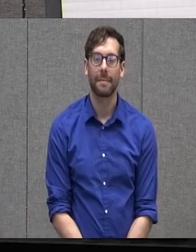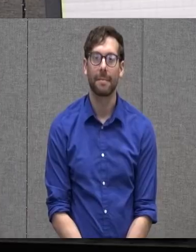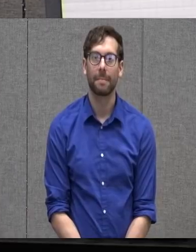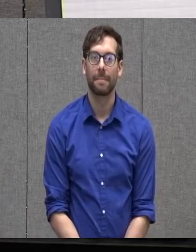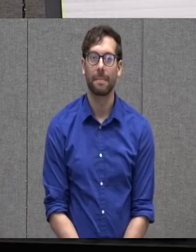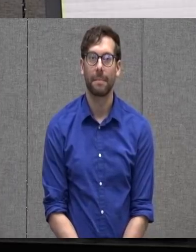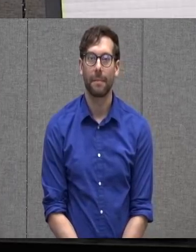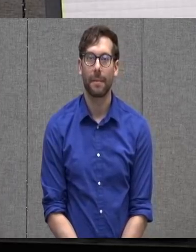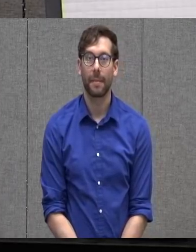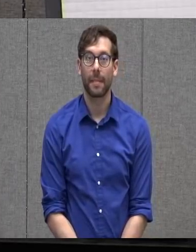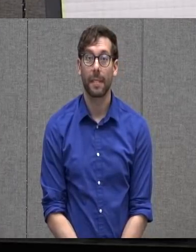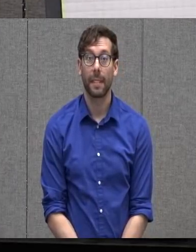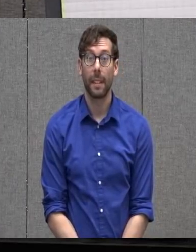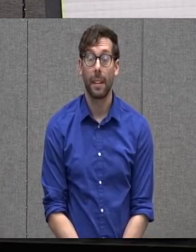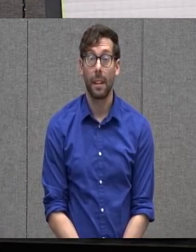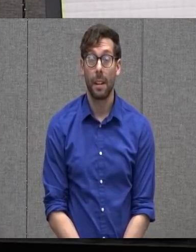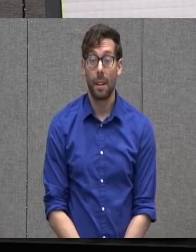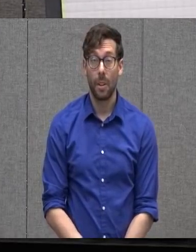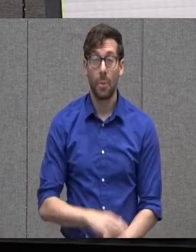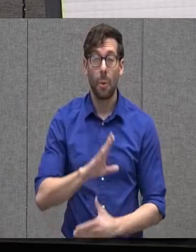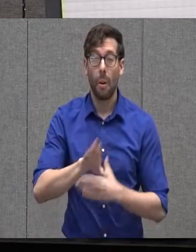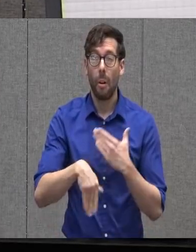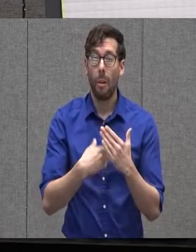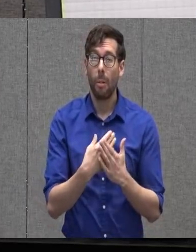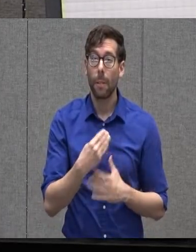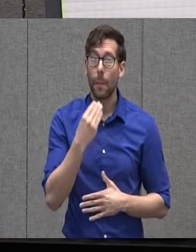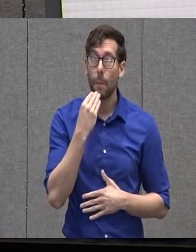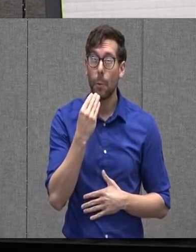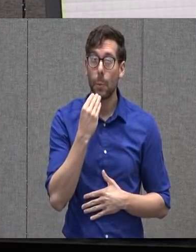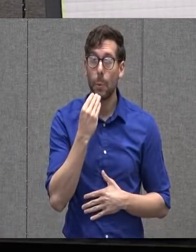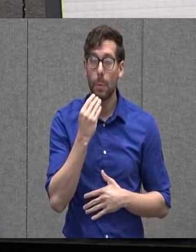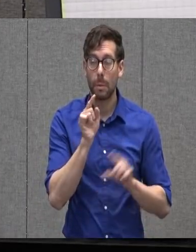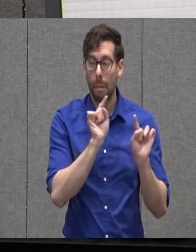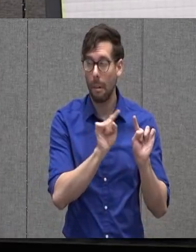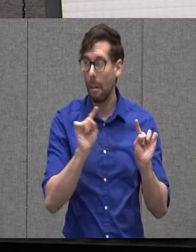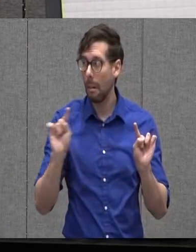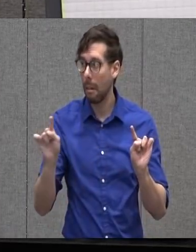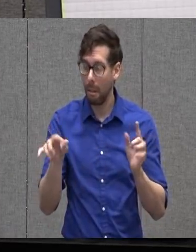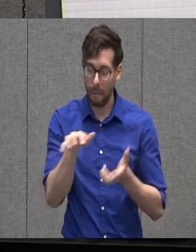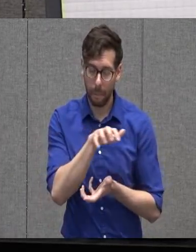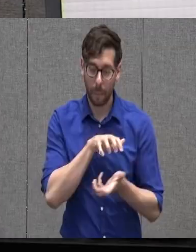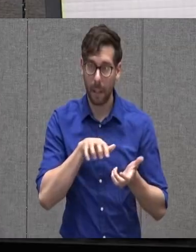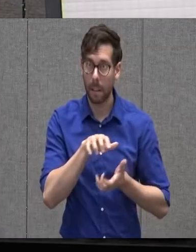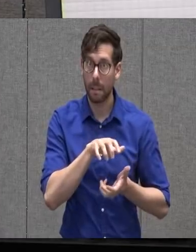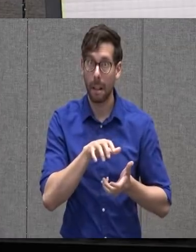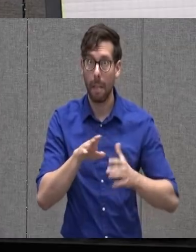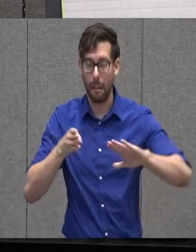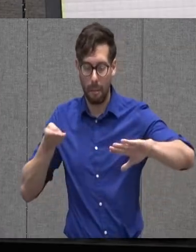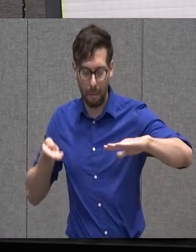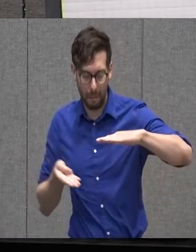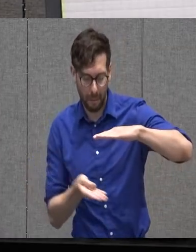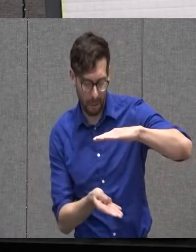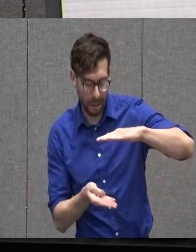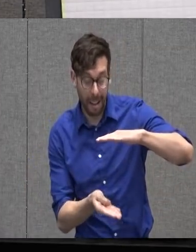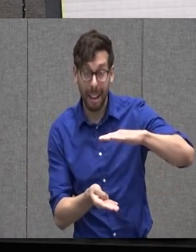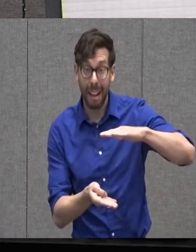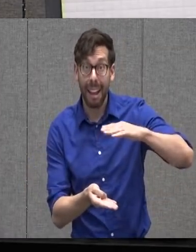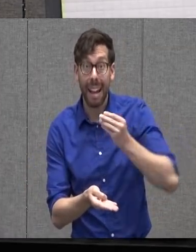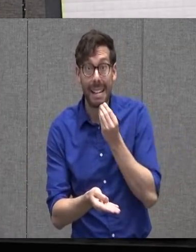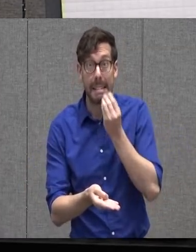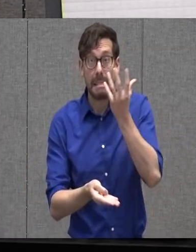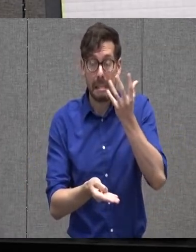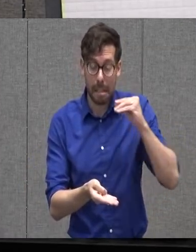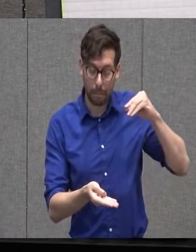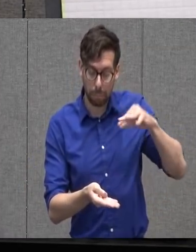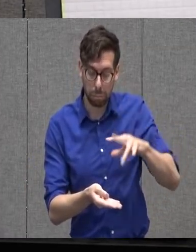If I mix these things together and put them in the oven and add heat to them, I predict and hope that I will